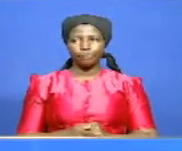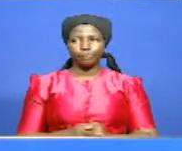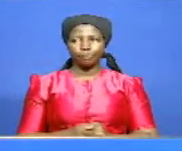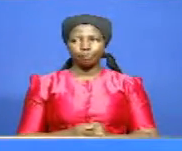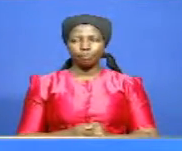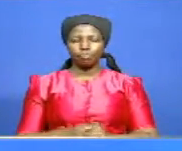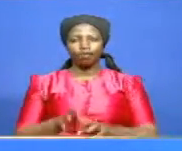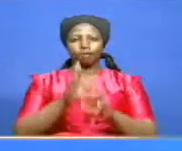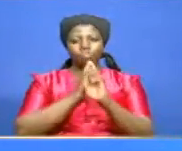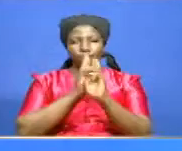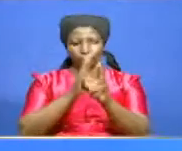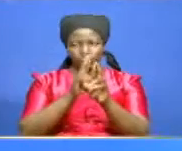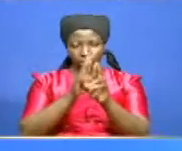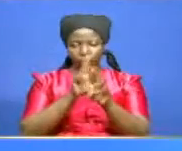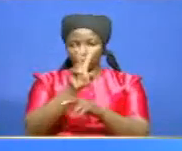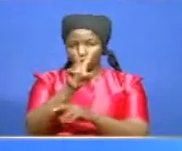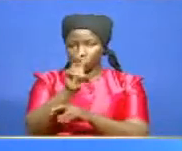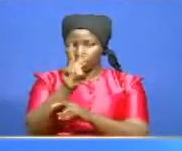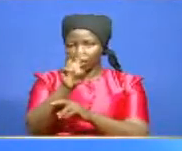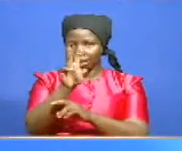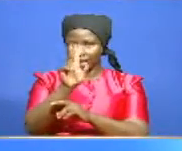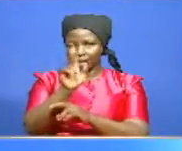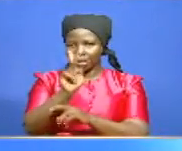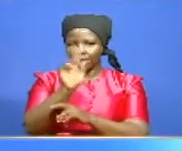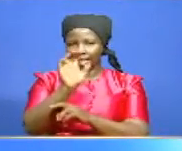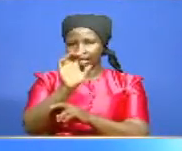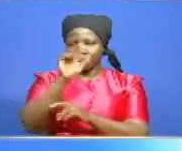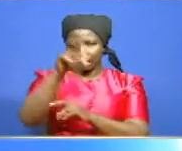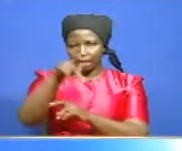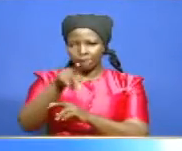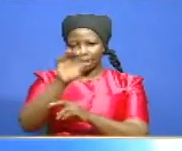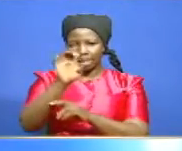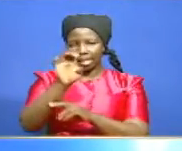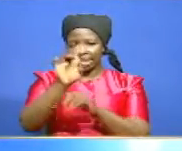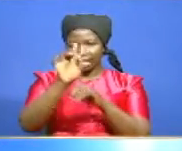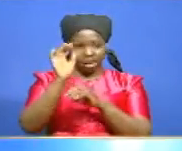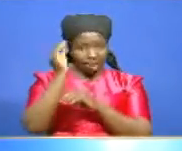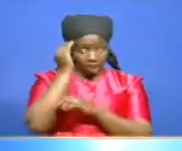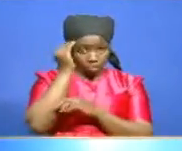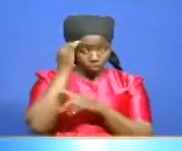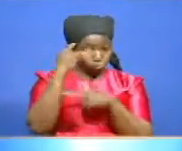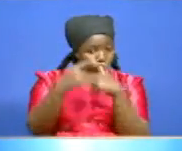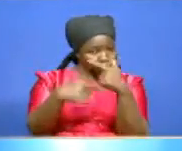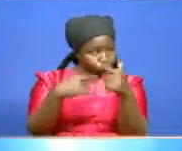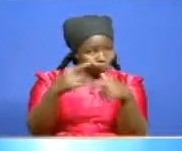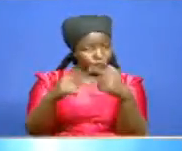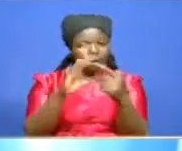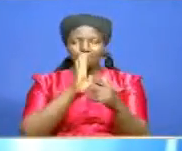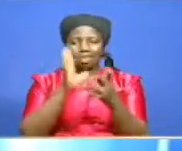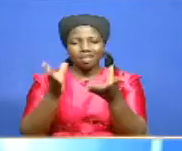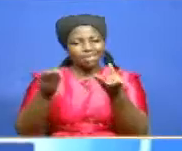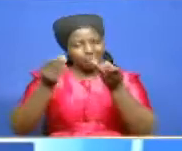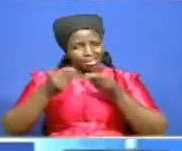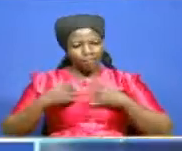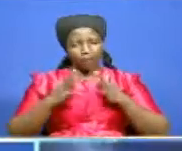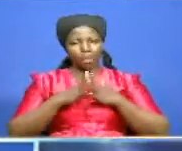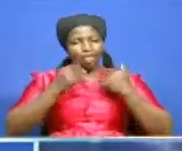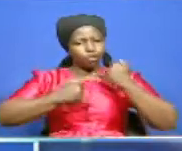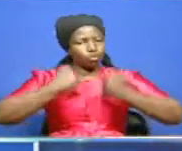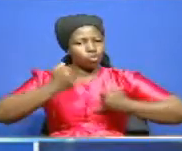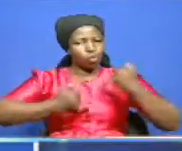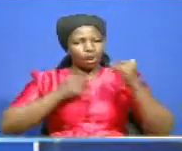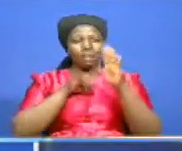The results of the 2020 Kenya Certificate of Primary Education continue to be received with jubilation across the